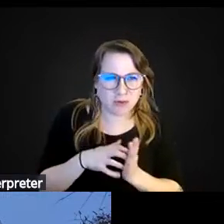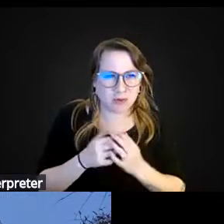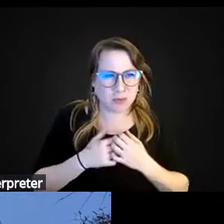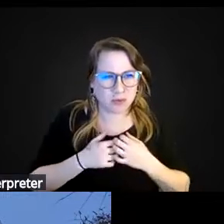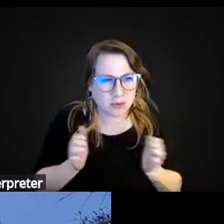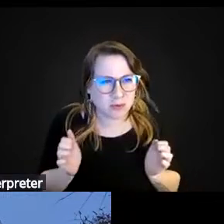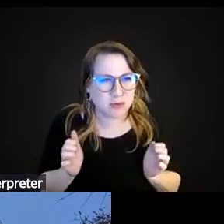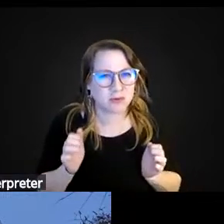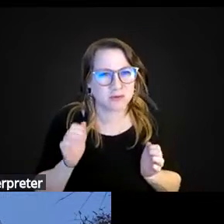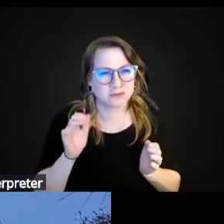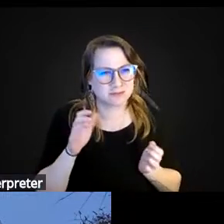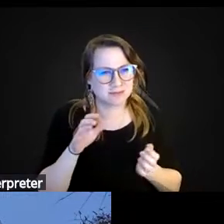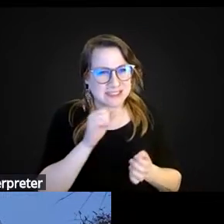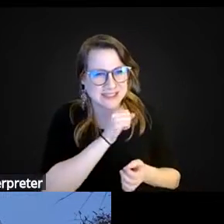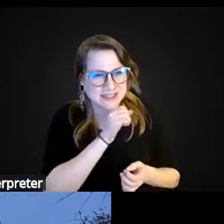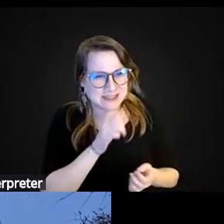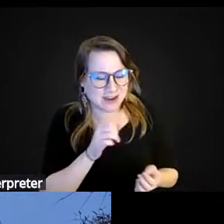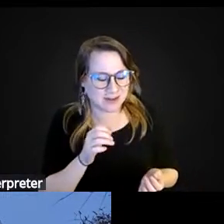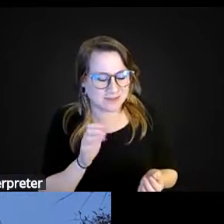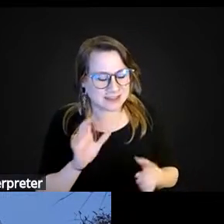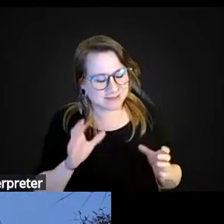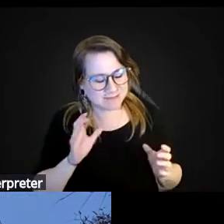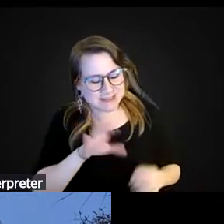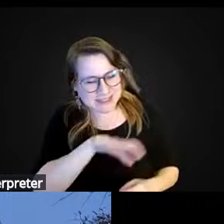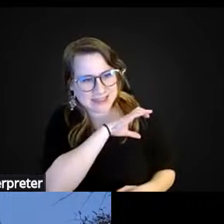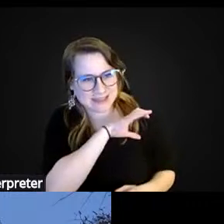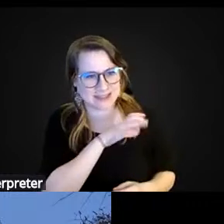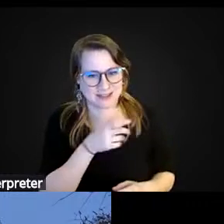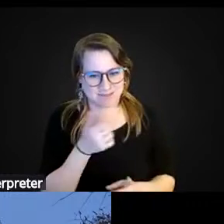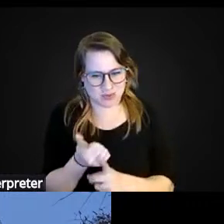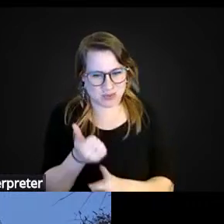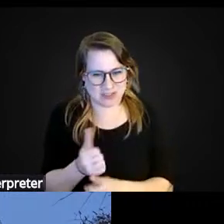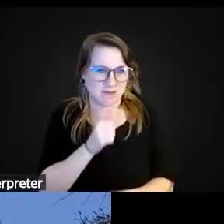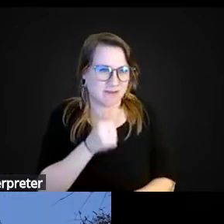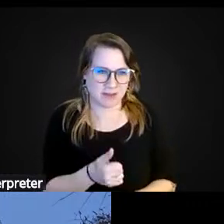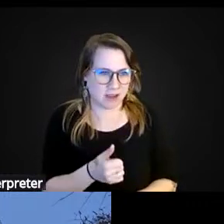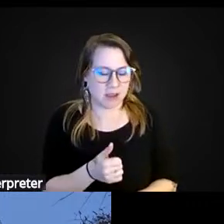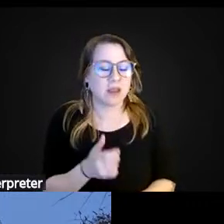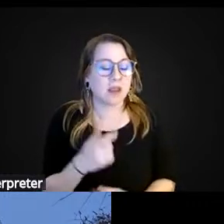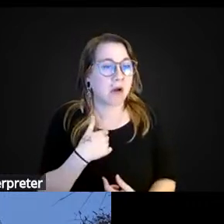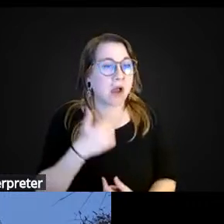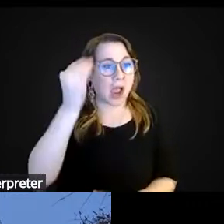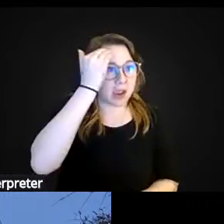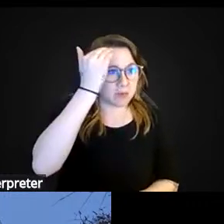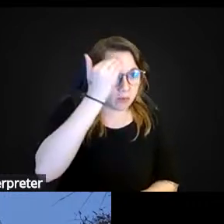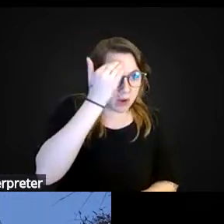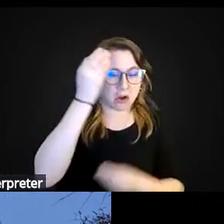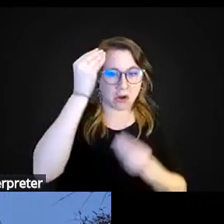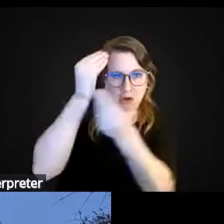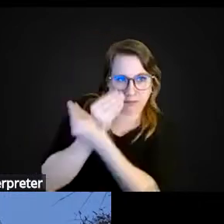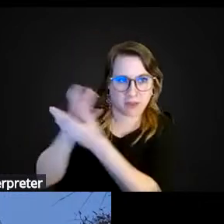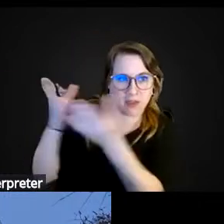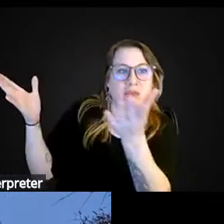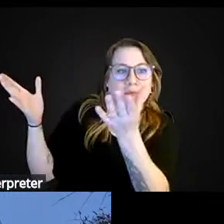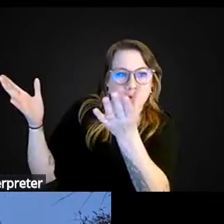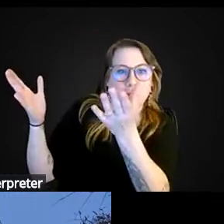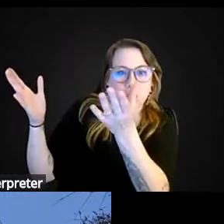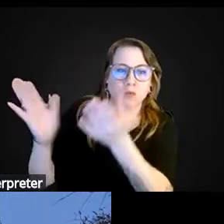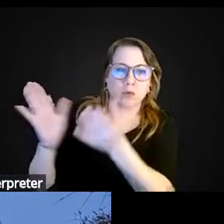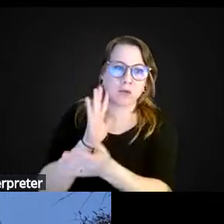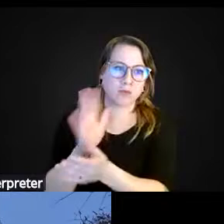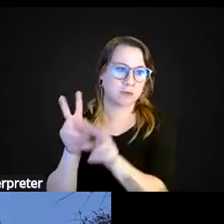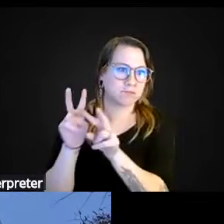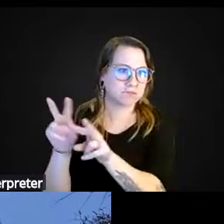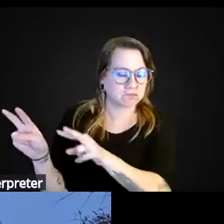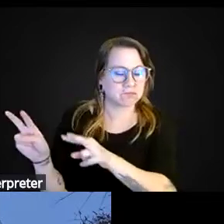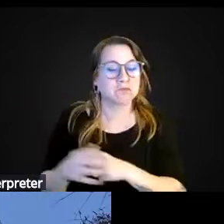that you're someone that you're not. So publicly, I just want to say that we are aware. I'm aware. I brought it to the attention of the commission as a whole. And I just want us all